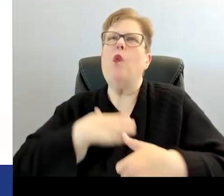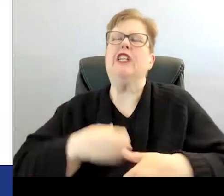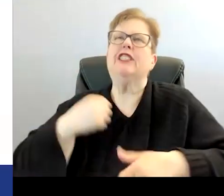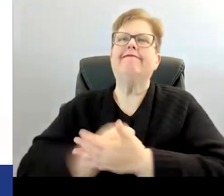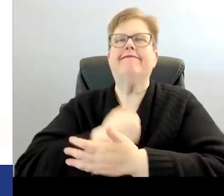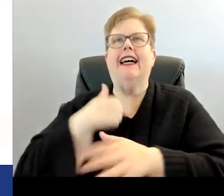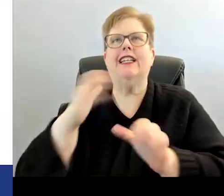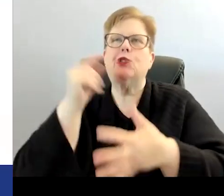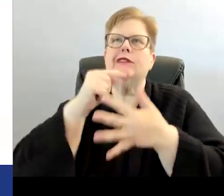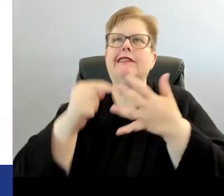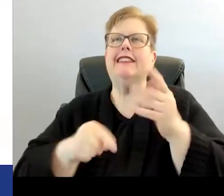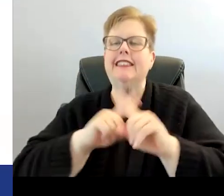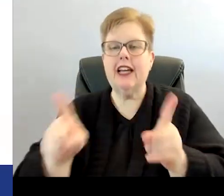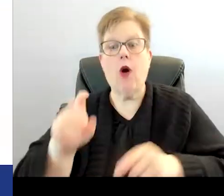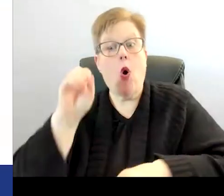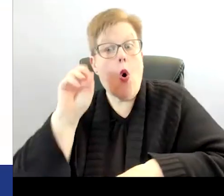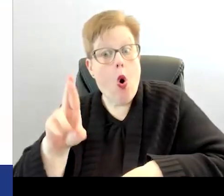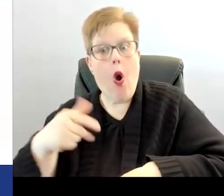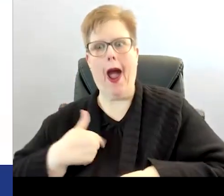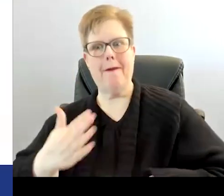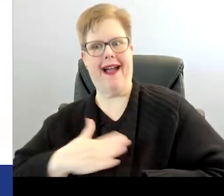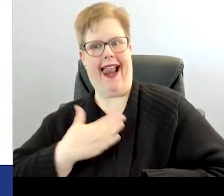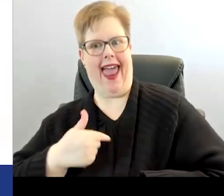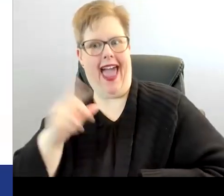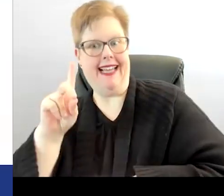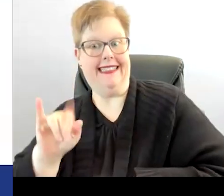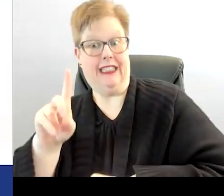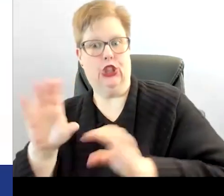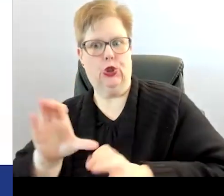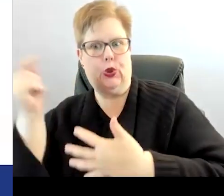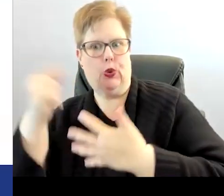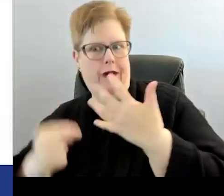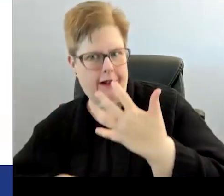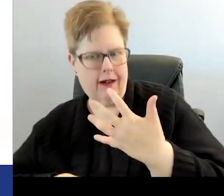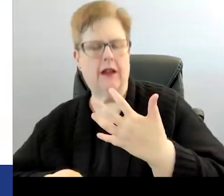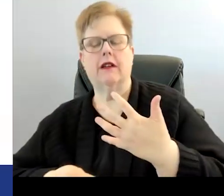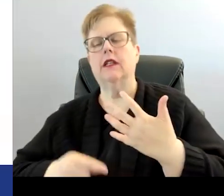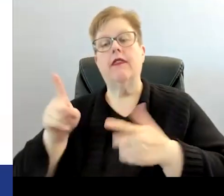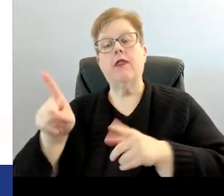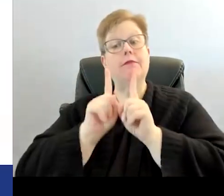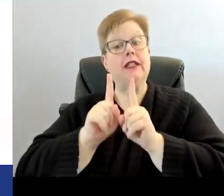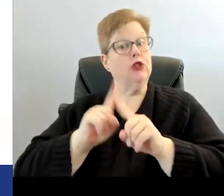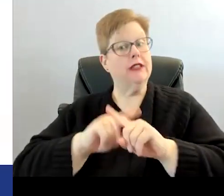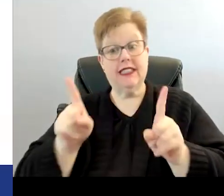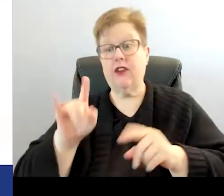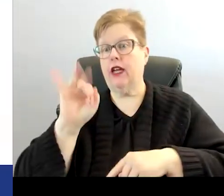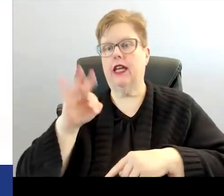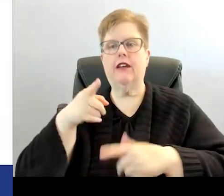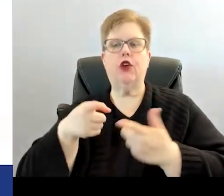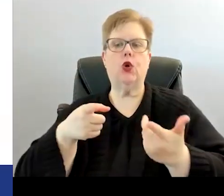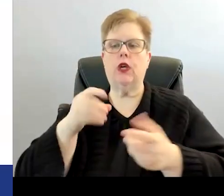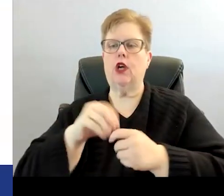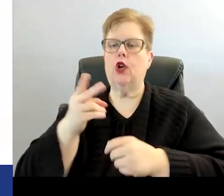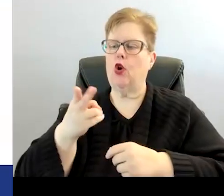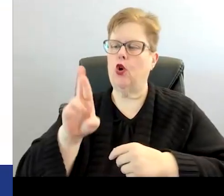different, or I'm really glad I did this thing. These mentors are different if you are in